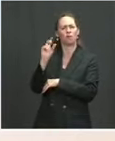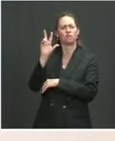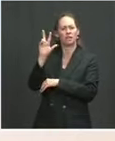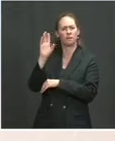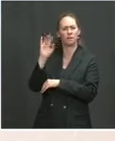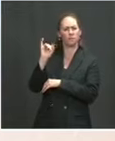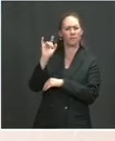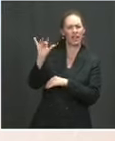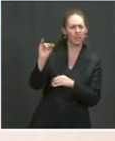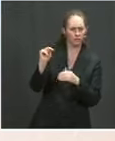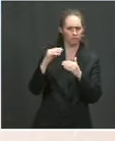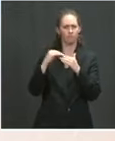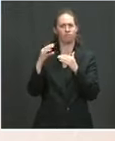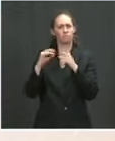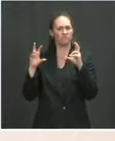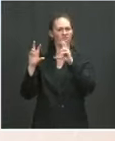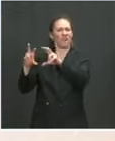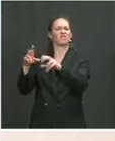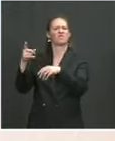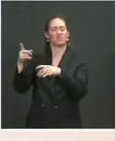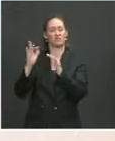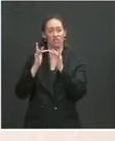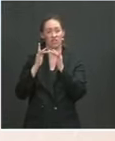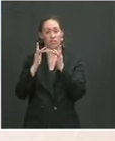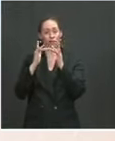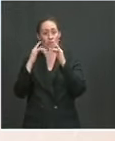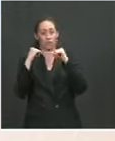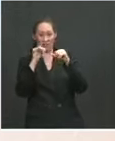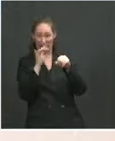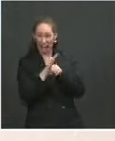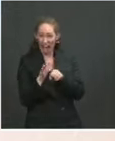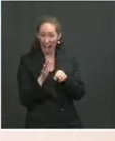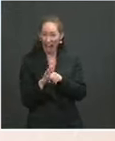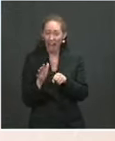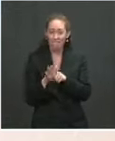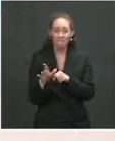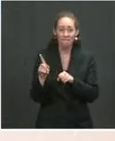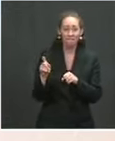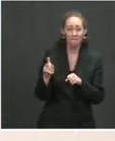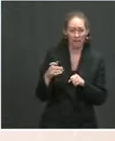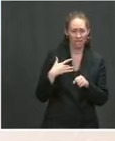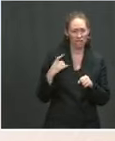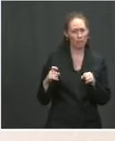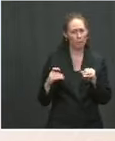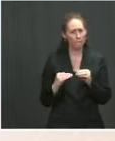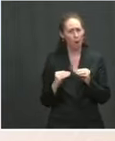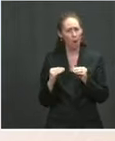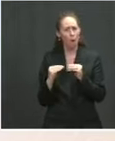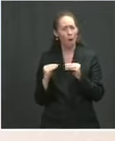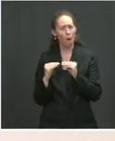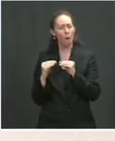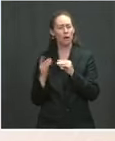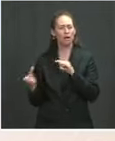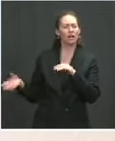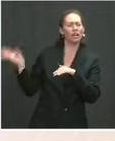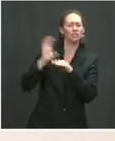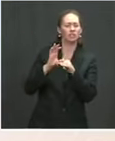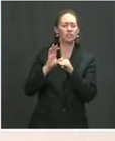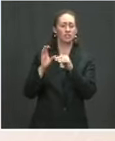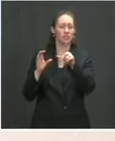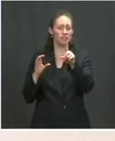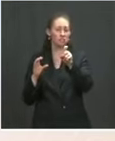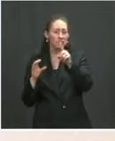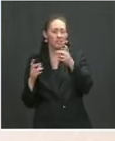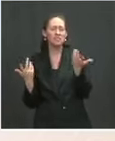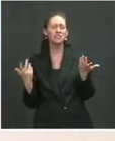few weeks, is that enough? Are there talks that more resources need to be dedicated to this? Or are you thinking more to leave this to the